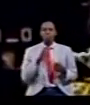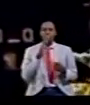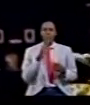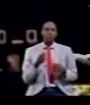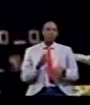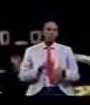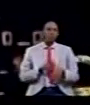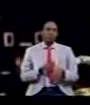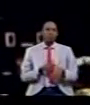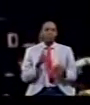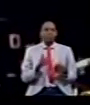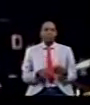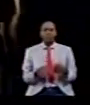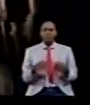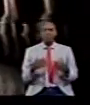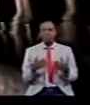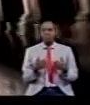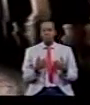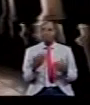All his